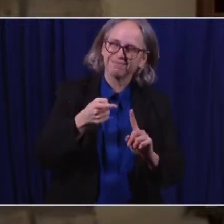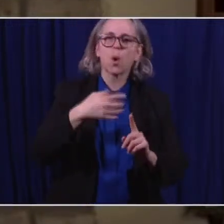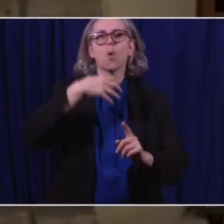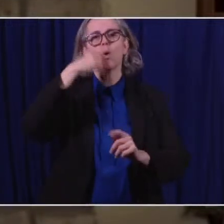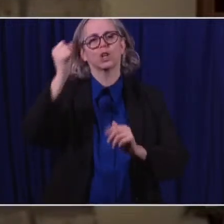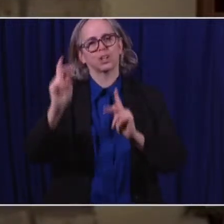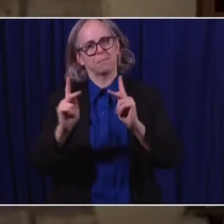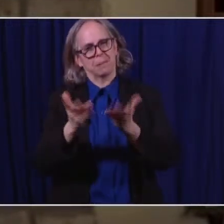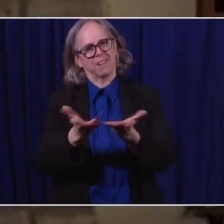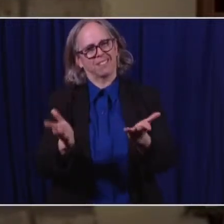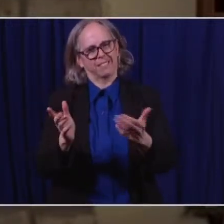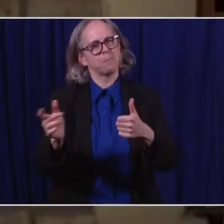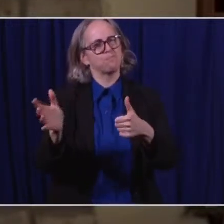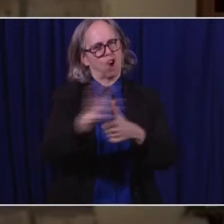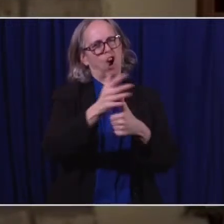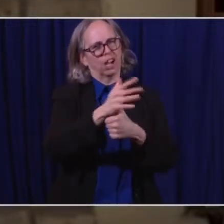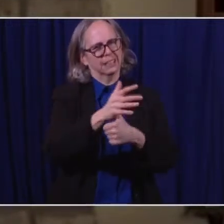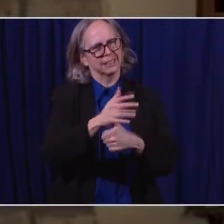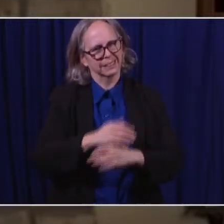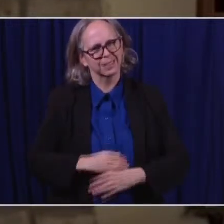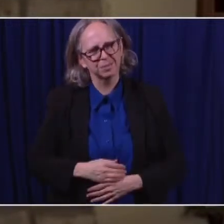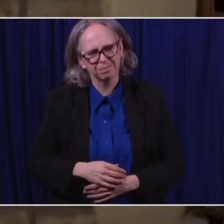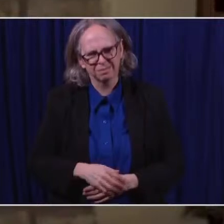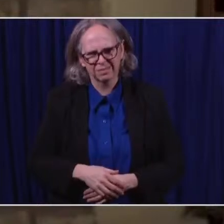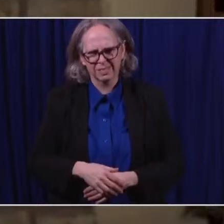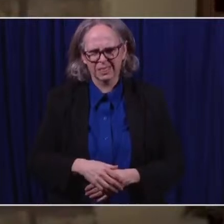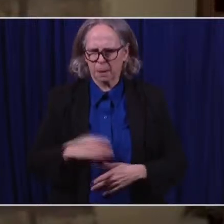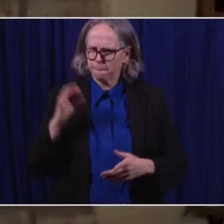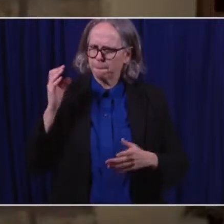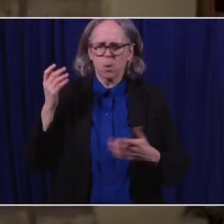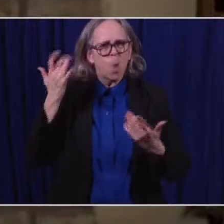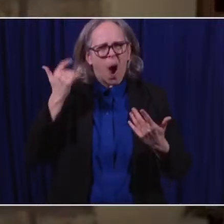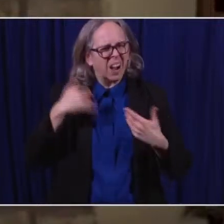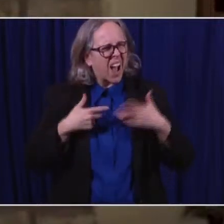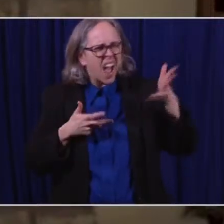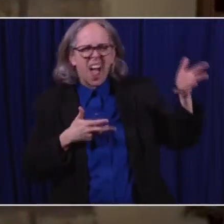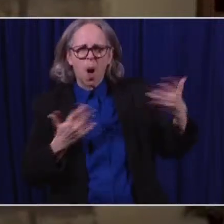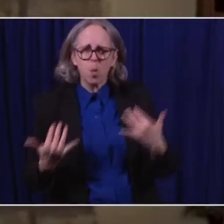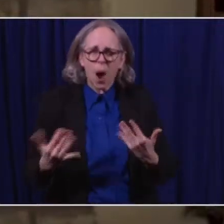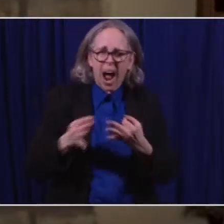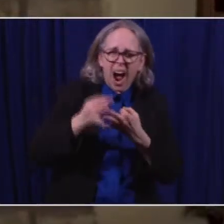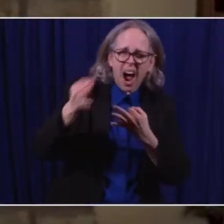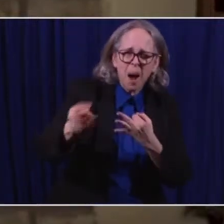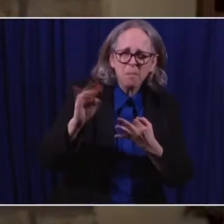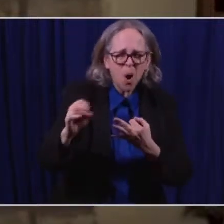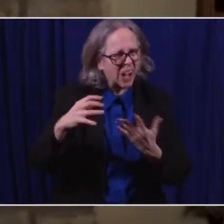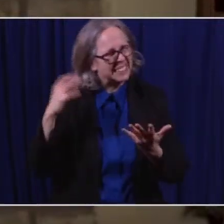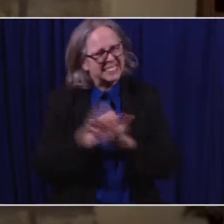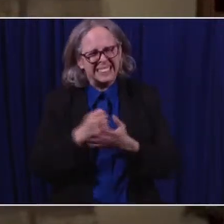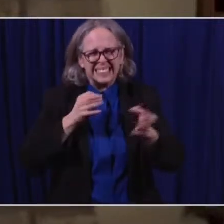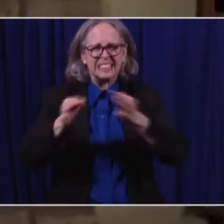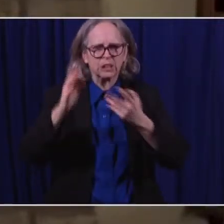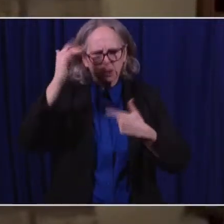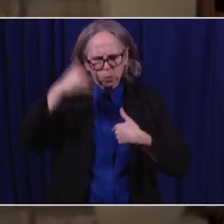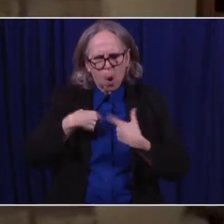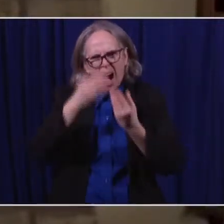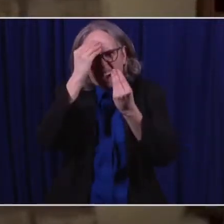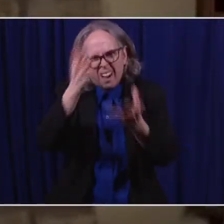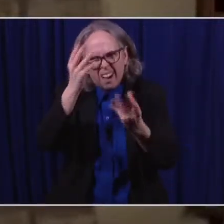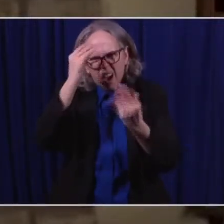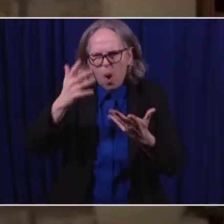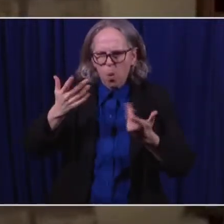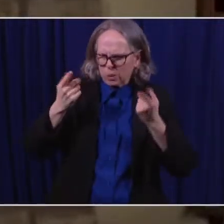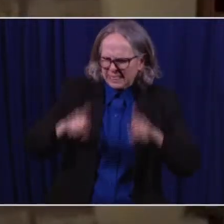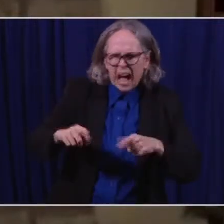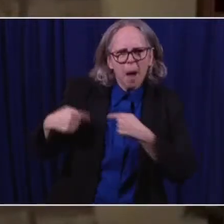that we move as quickly in that area as we can. But I just wanted to take a minute to explain how these numbers work and how we were able to pull this